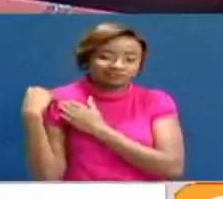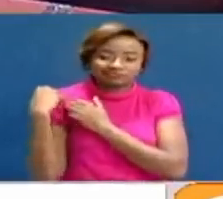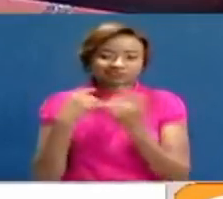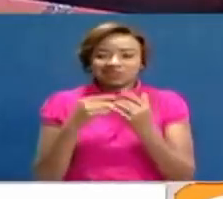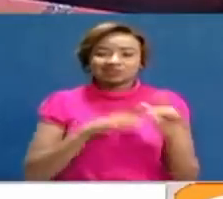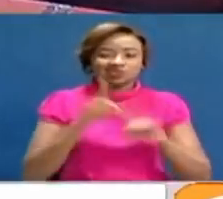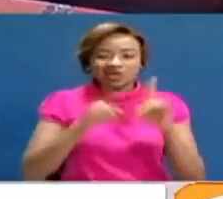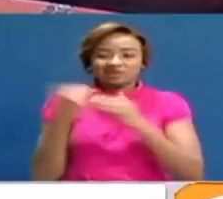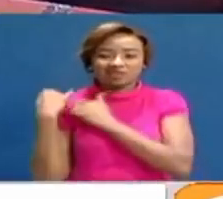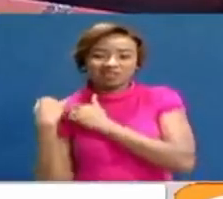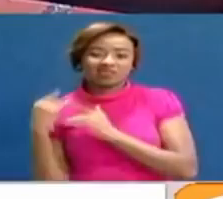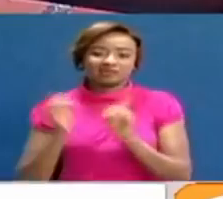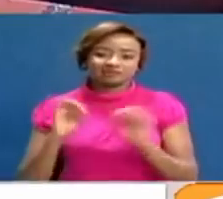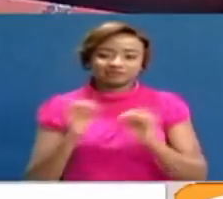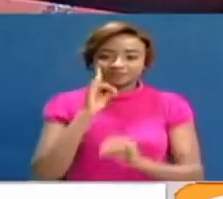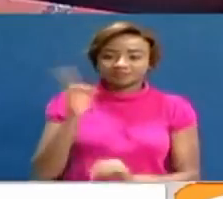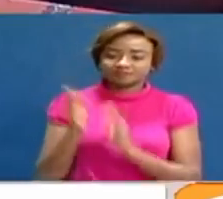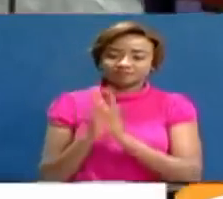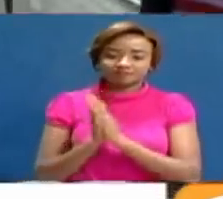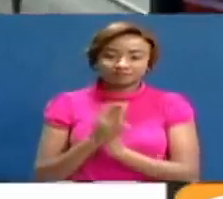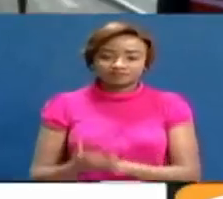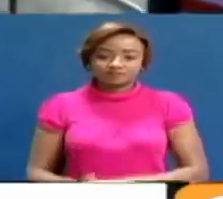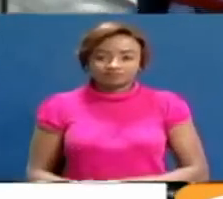peaks along Mombasa Road, as Faisal Ahmed reports.